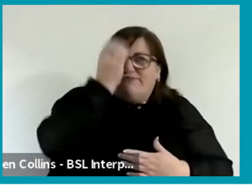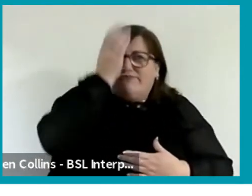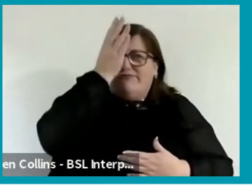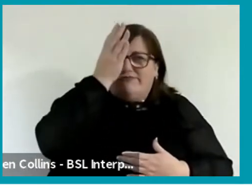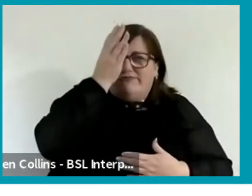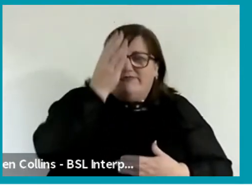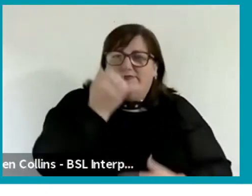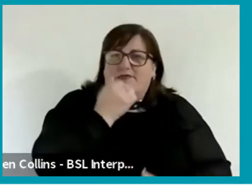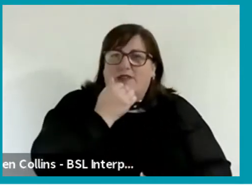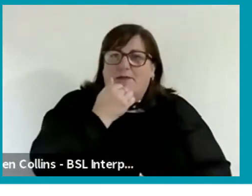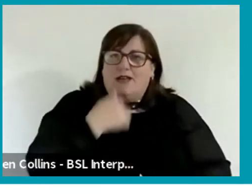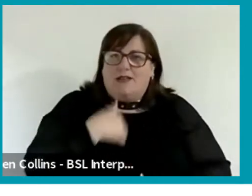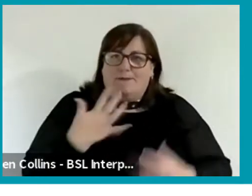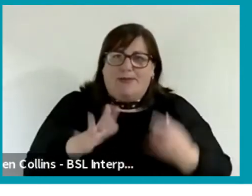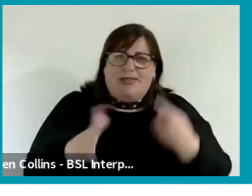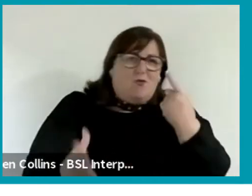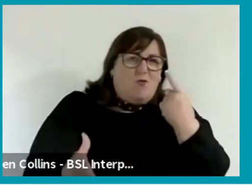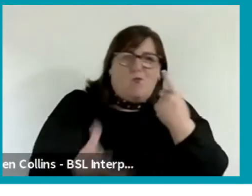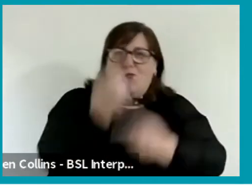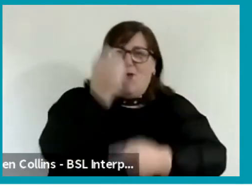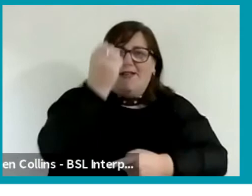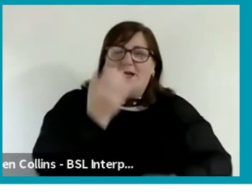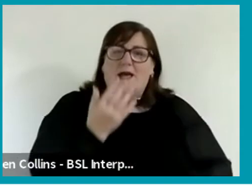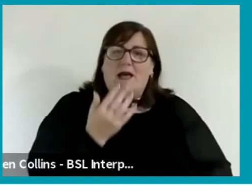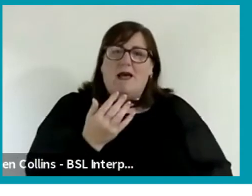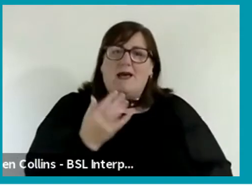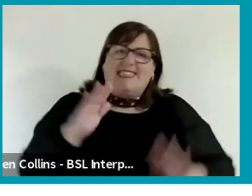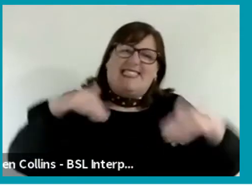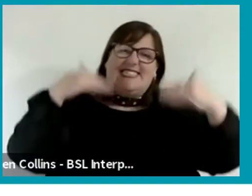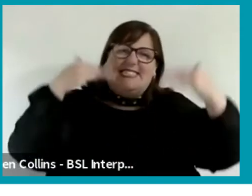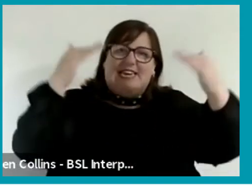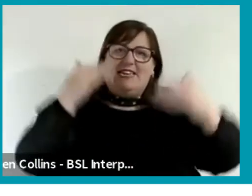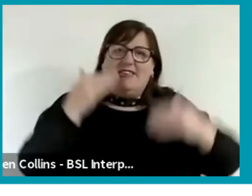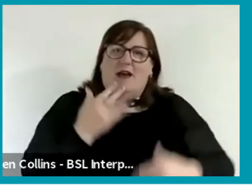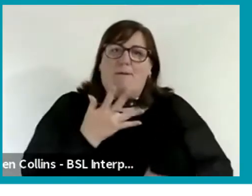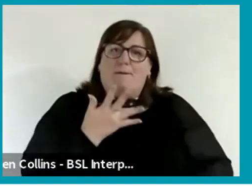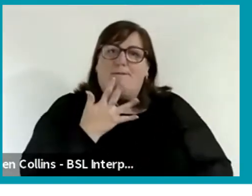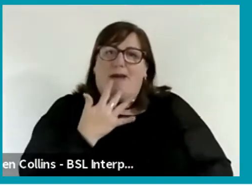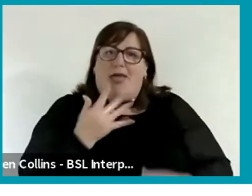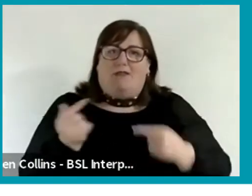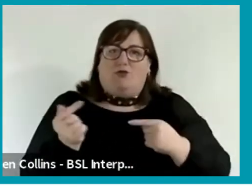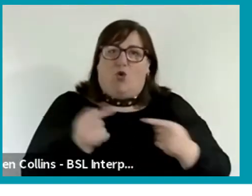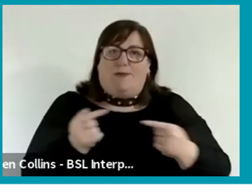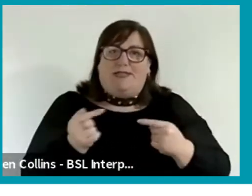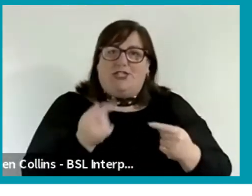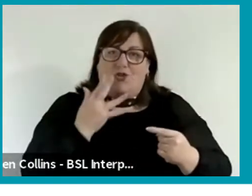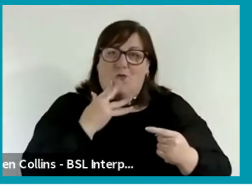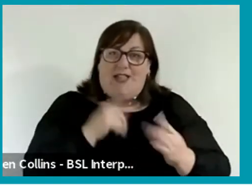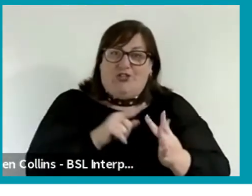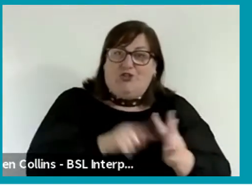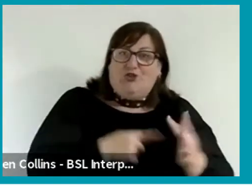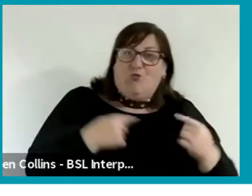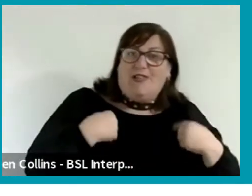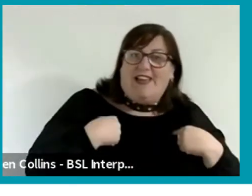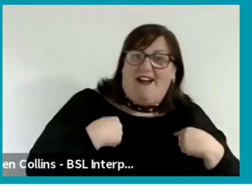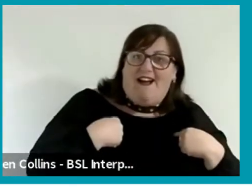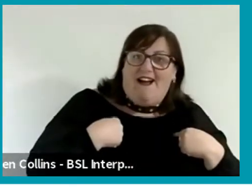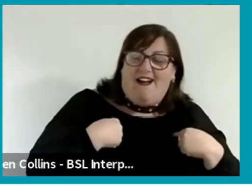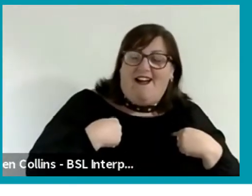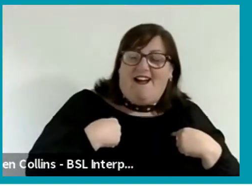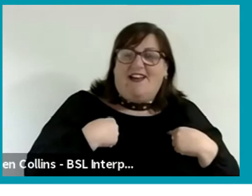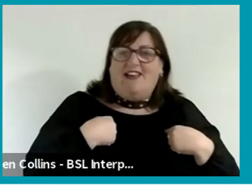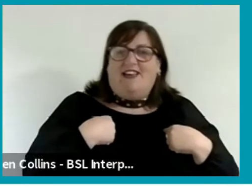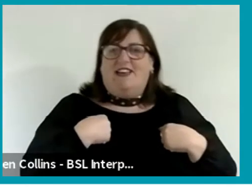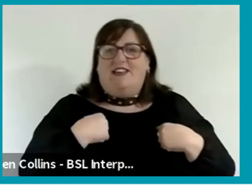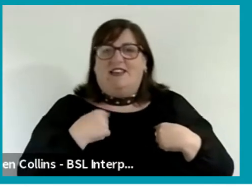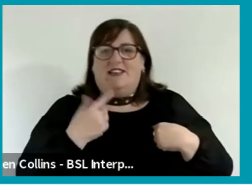a senior maths competition when I was a junior and that sort of stuff. But I come from humble beginnings. I'm first in family at university.